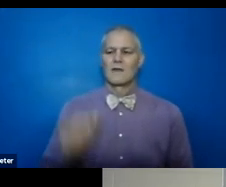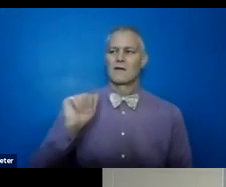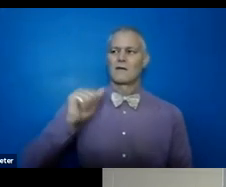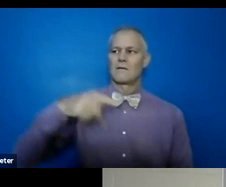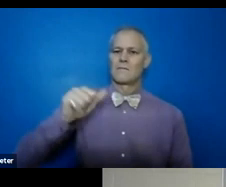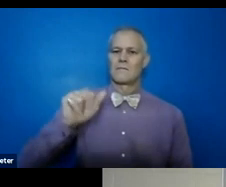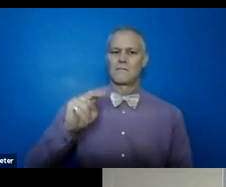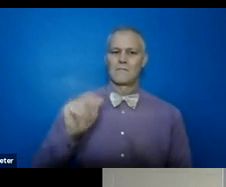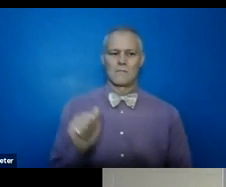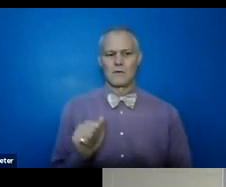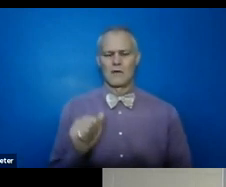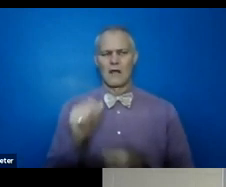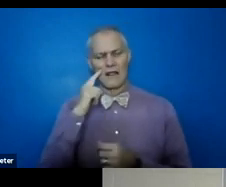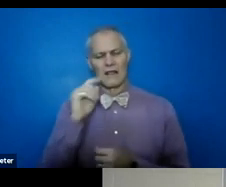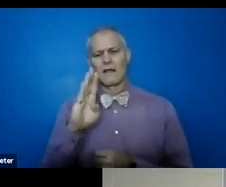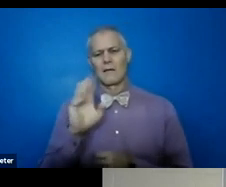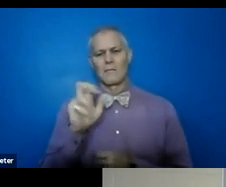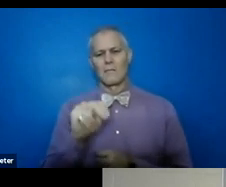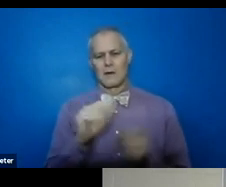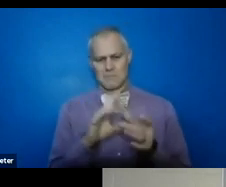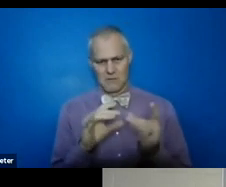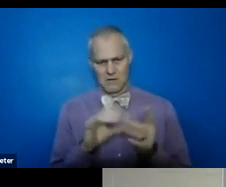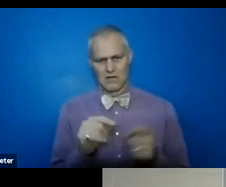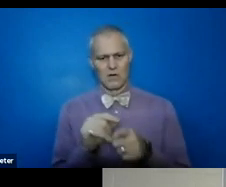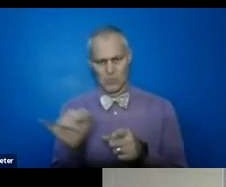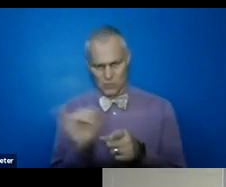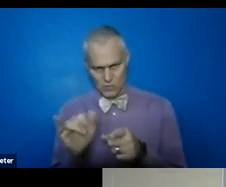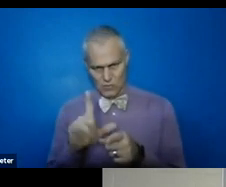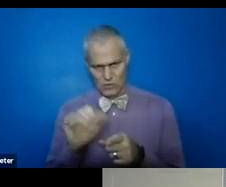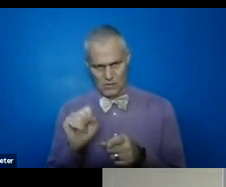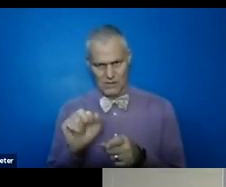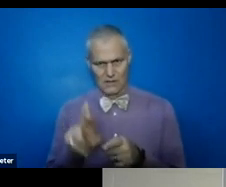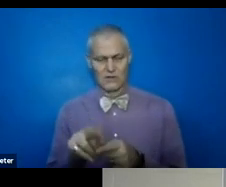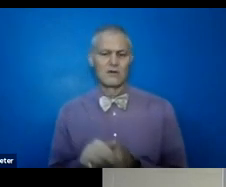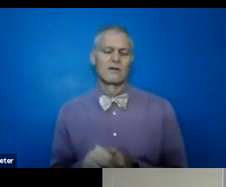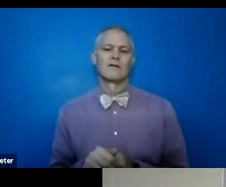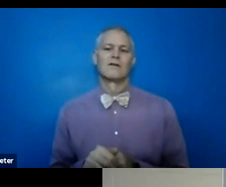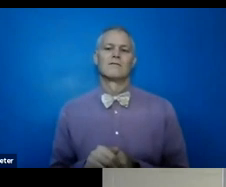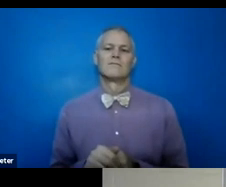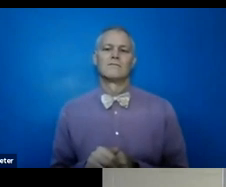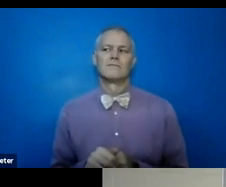Brian mentioned, and you've talked about this as well, Lester, the